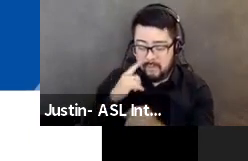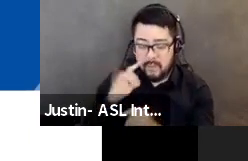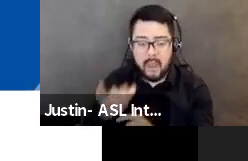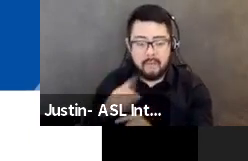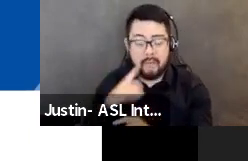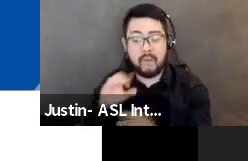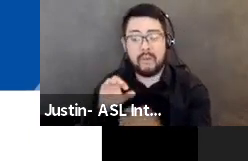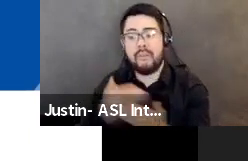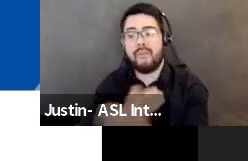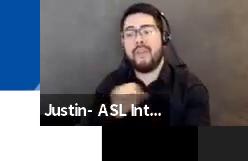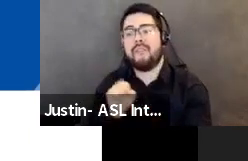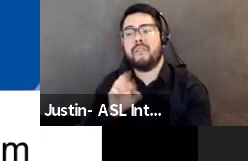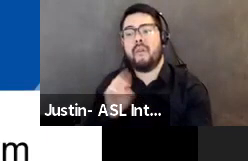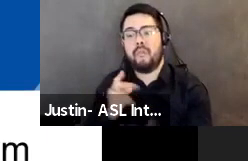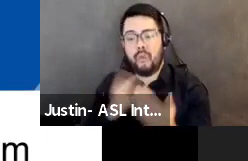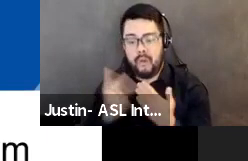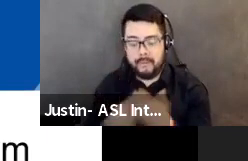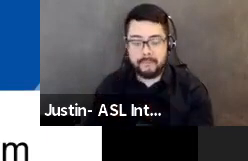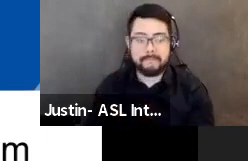next slide